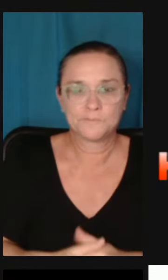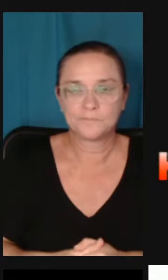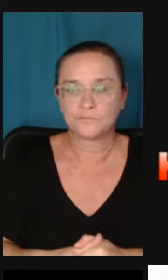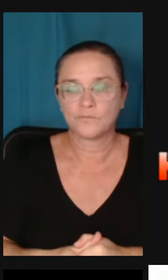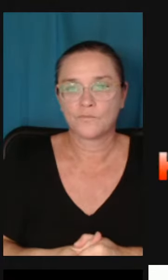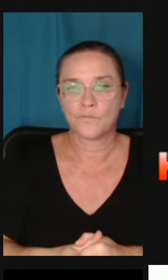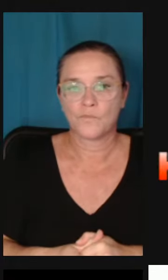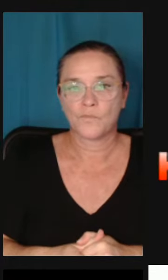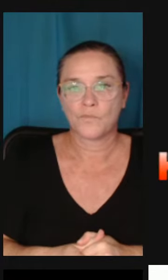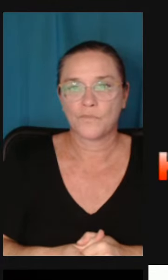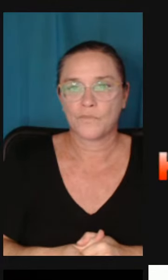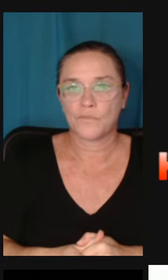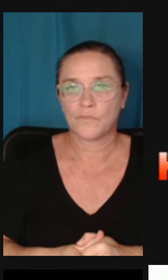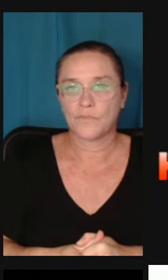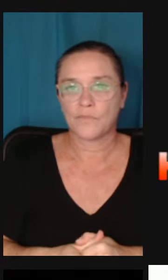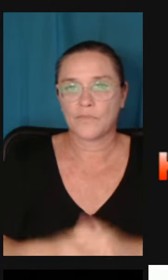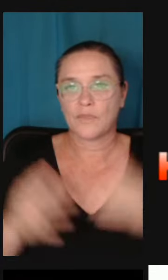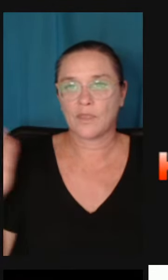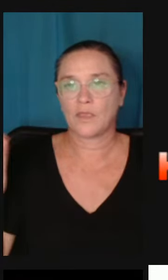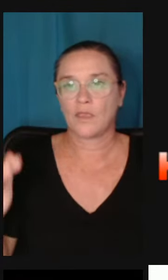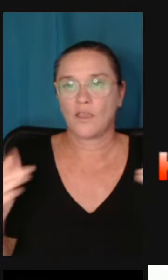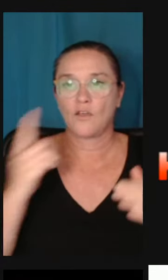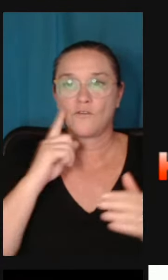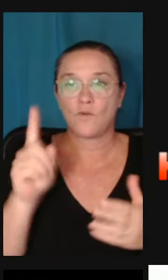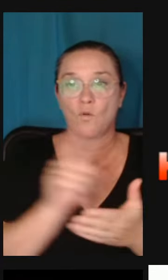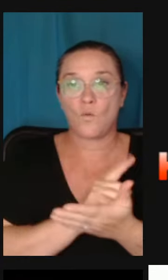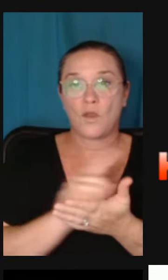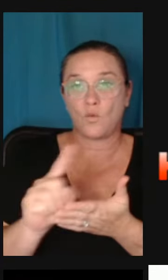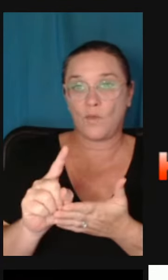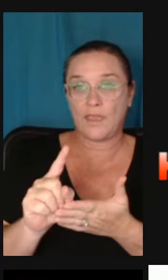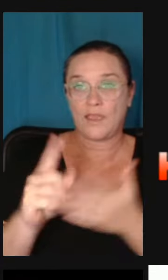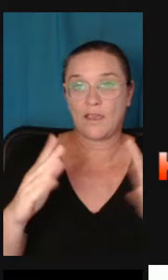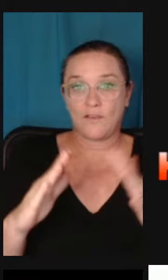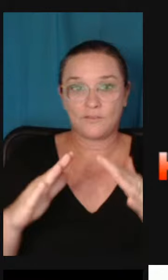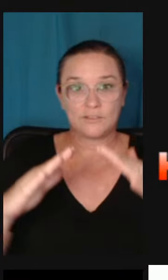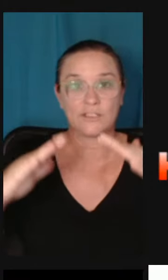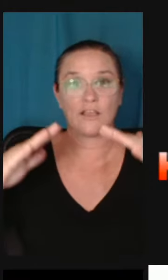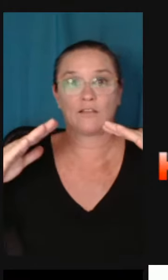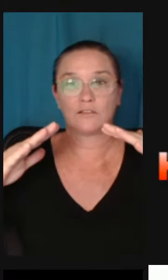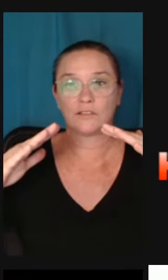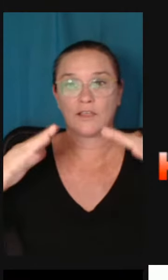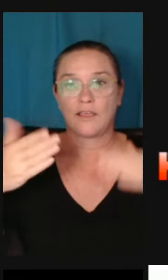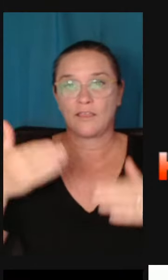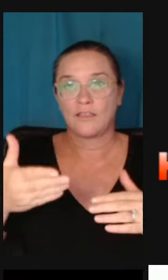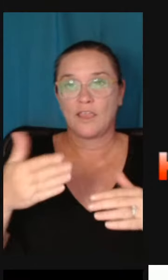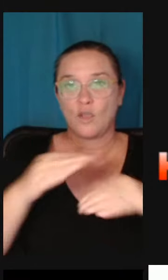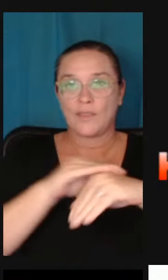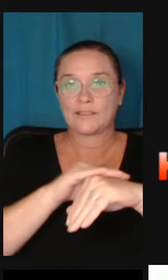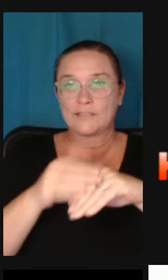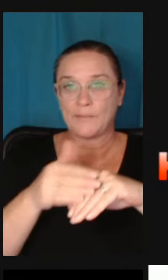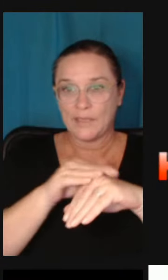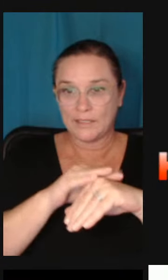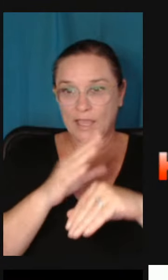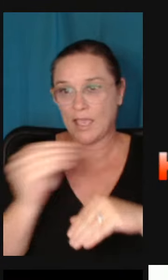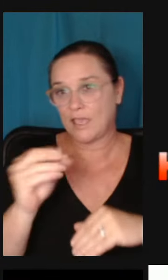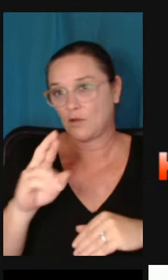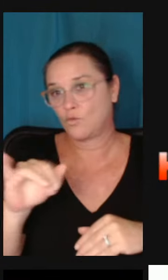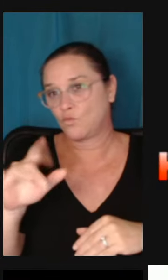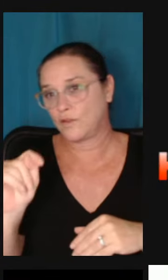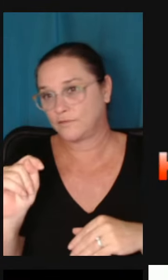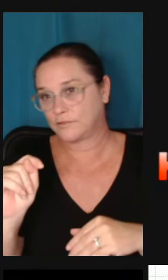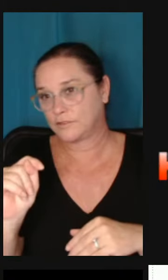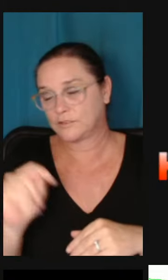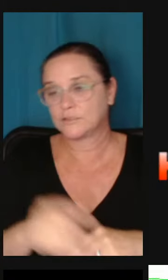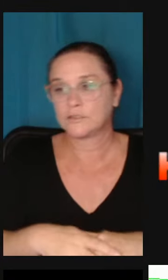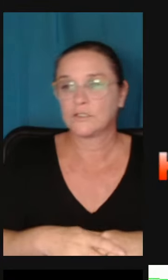gotta zoom it out. Right? So here's a last week of tilt at the summit and rift, summit in blue. And here is the